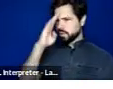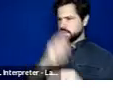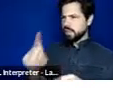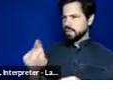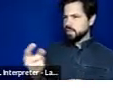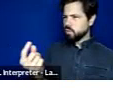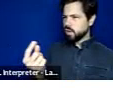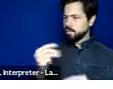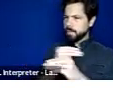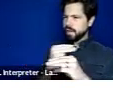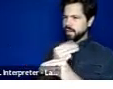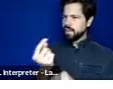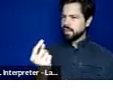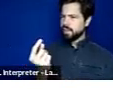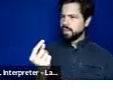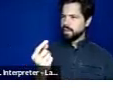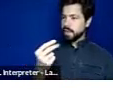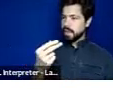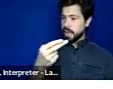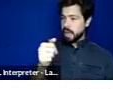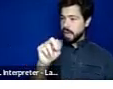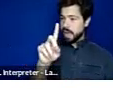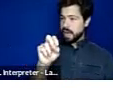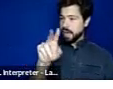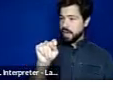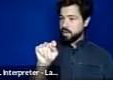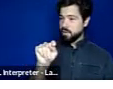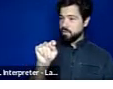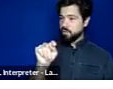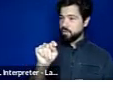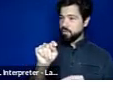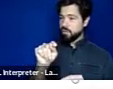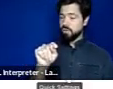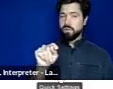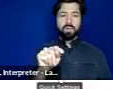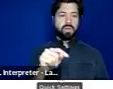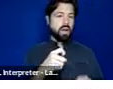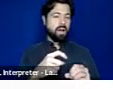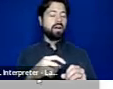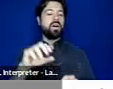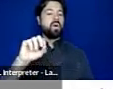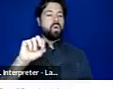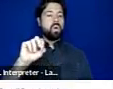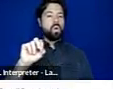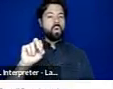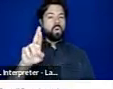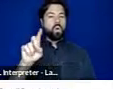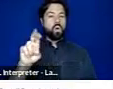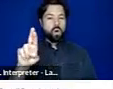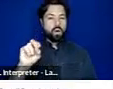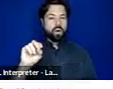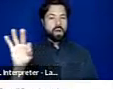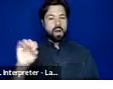Sybil? Math handouts? I guess I was muted. Order of operations. For order